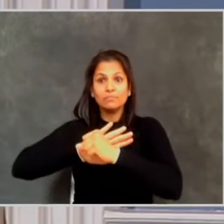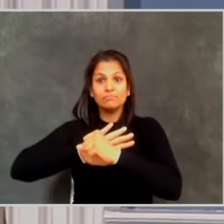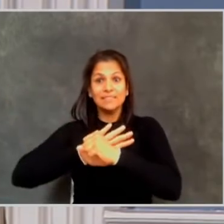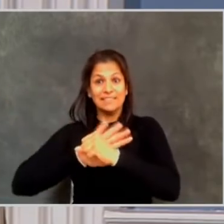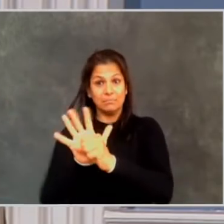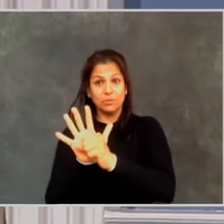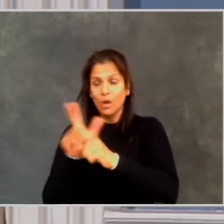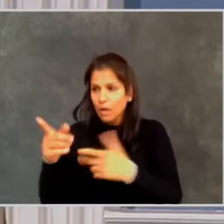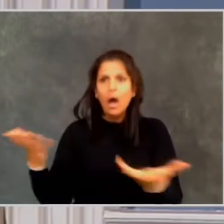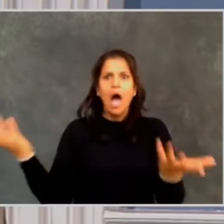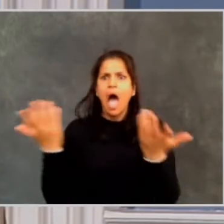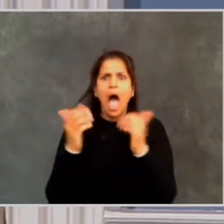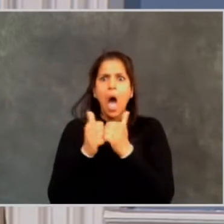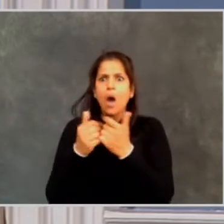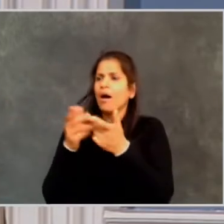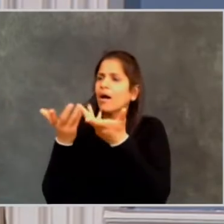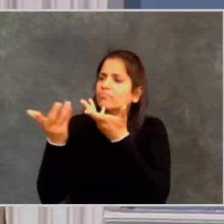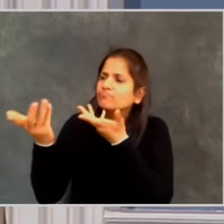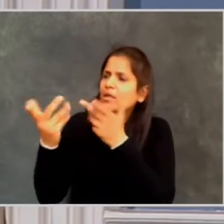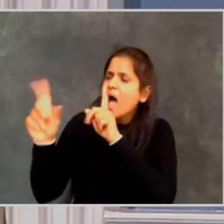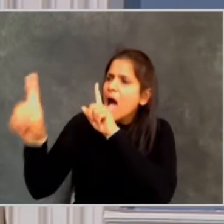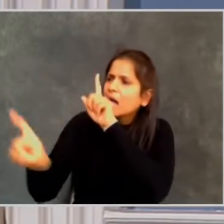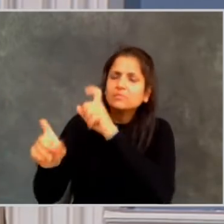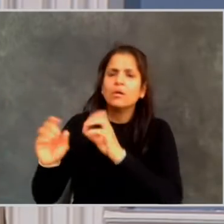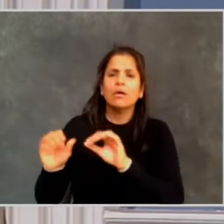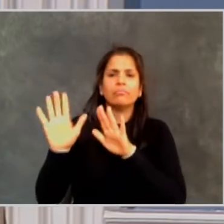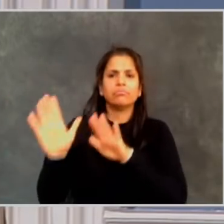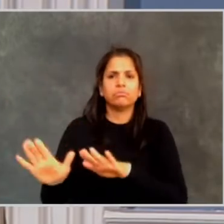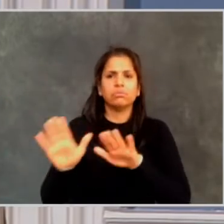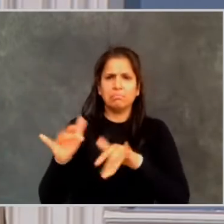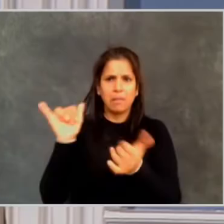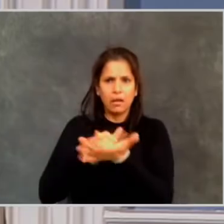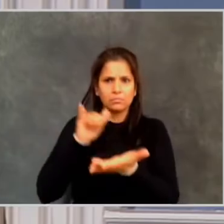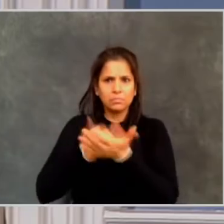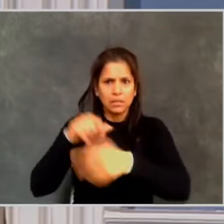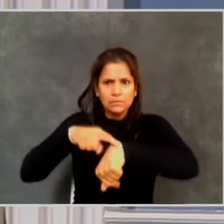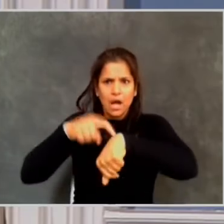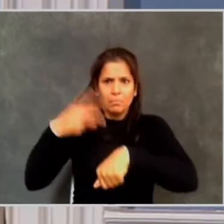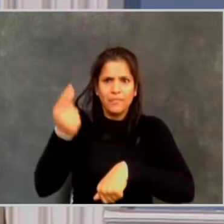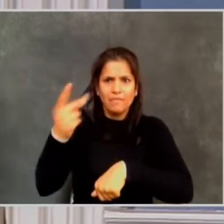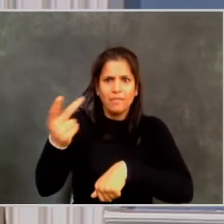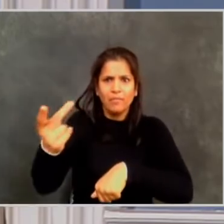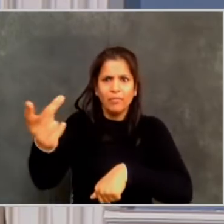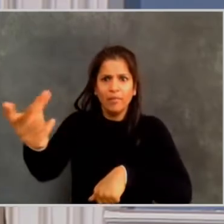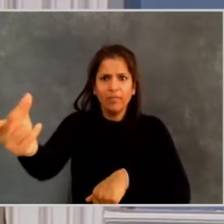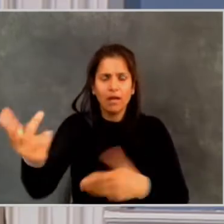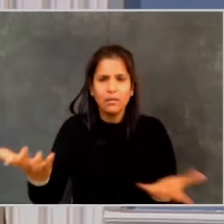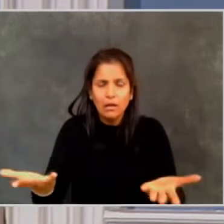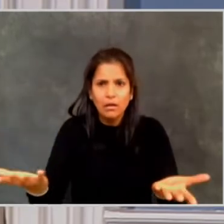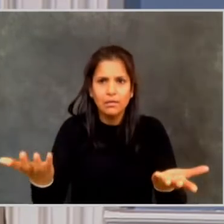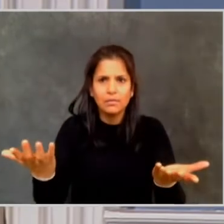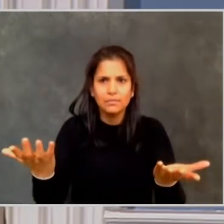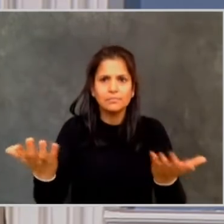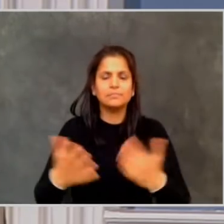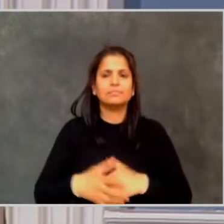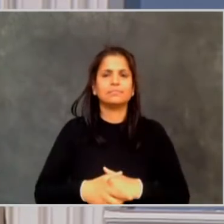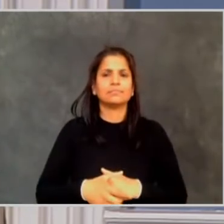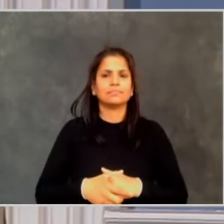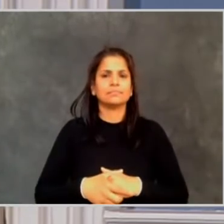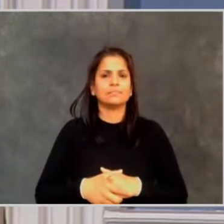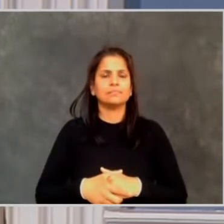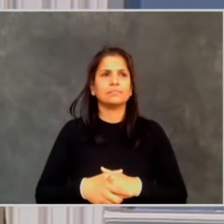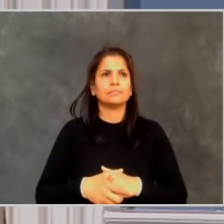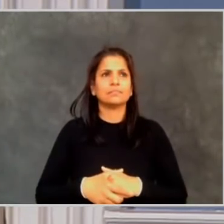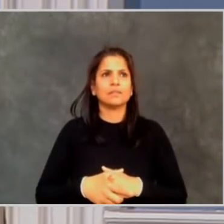do before. And it speaks to the way in which we have all needed to adapt to our new reality. And